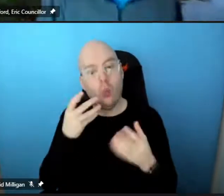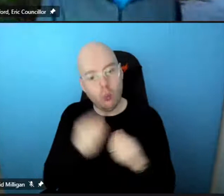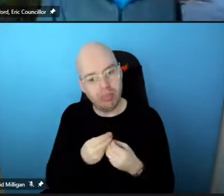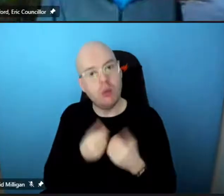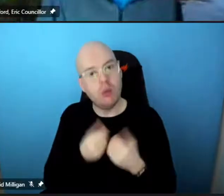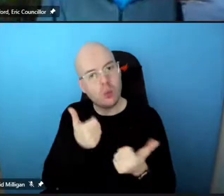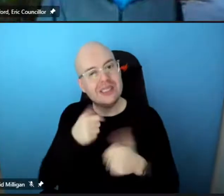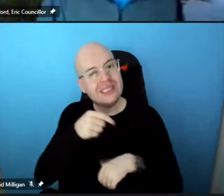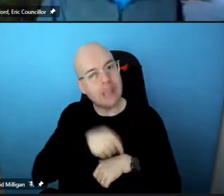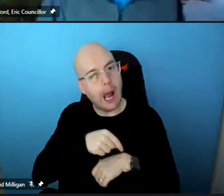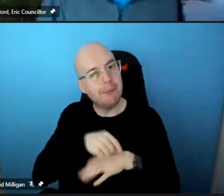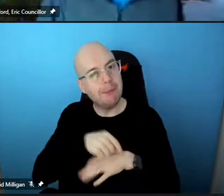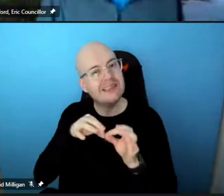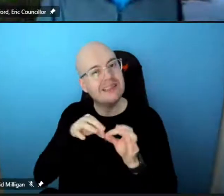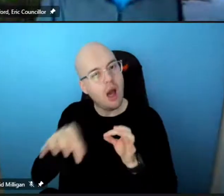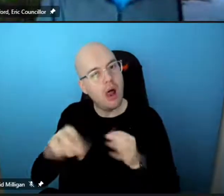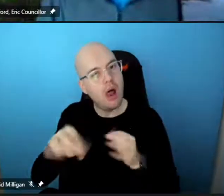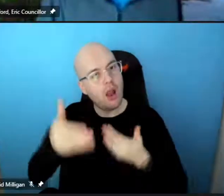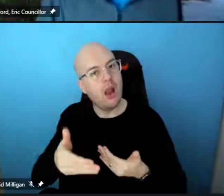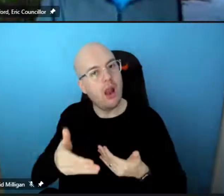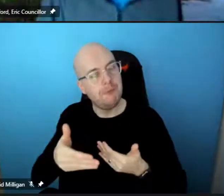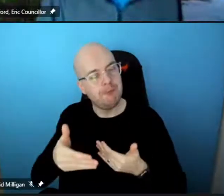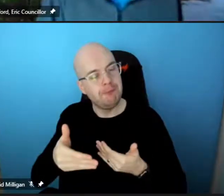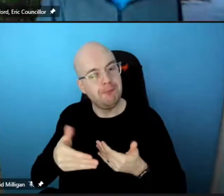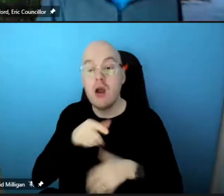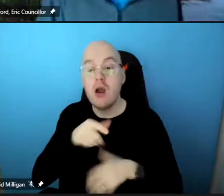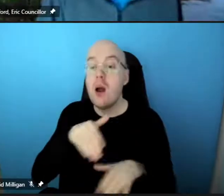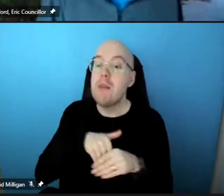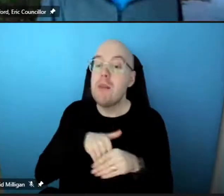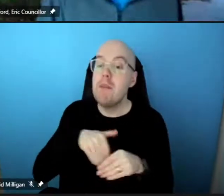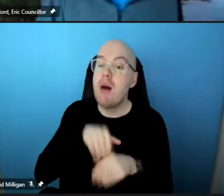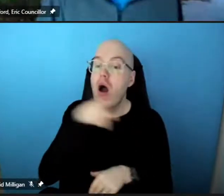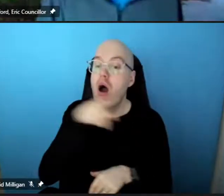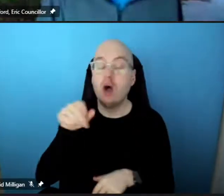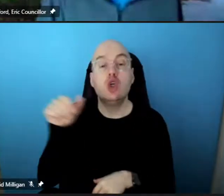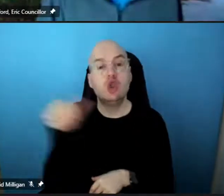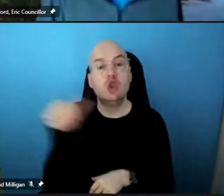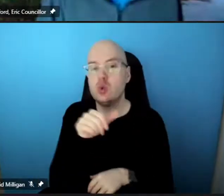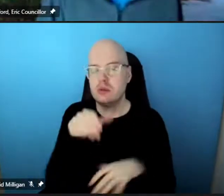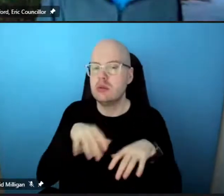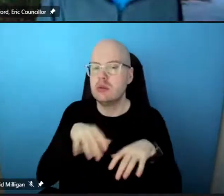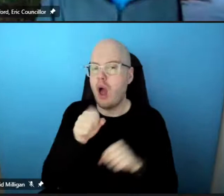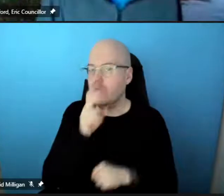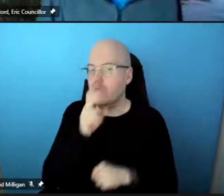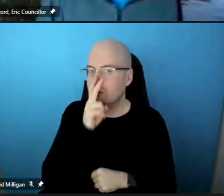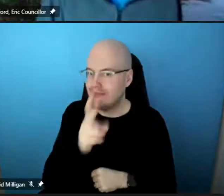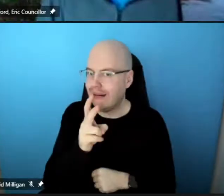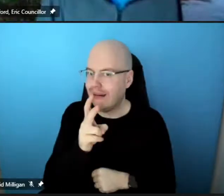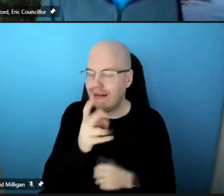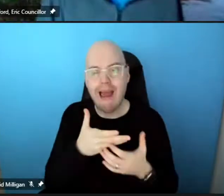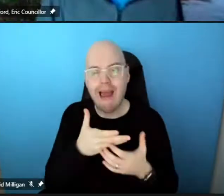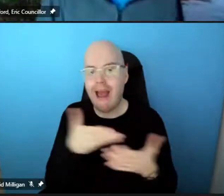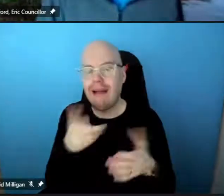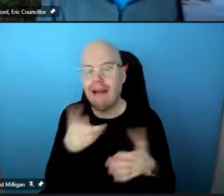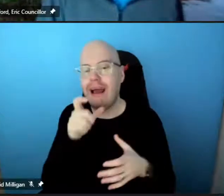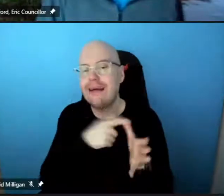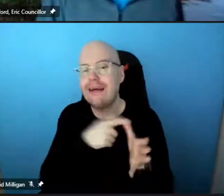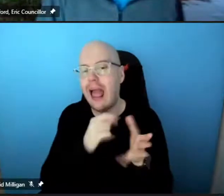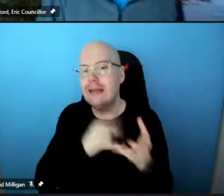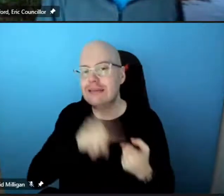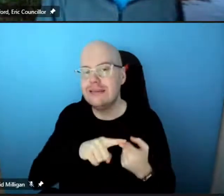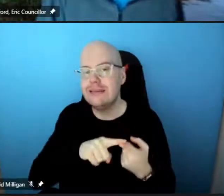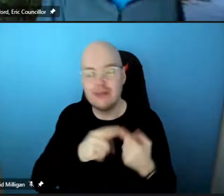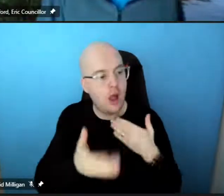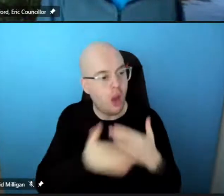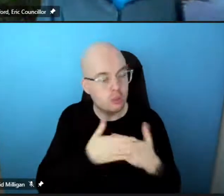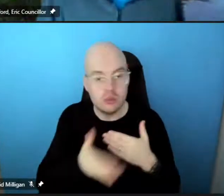see cases being closed more quickly than we have in the past. And if that takes